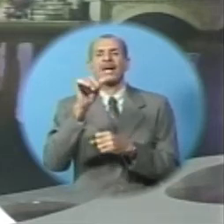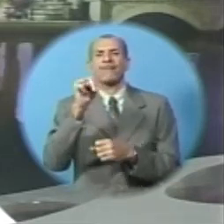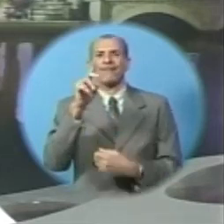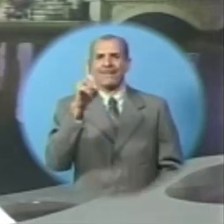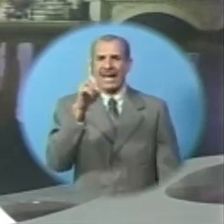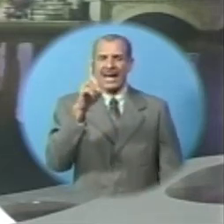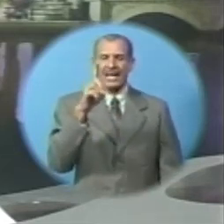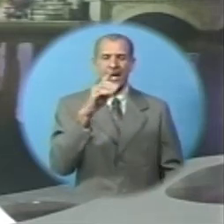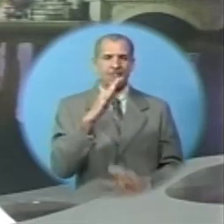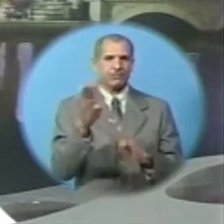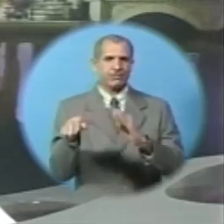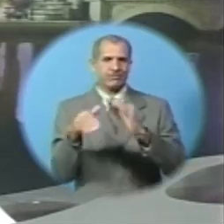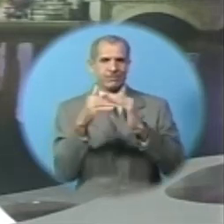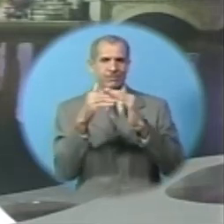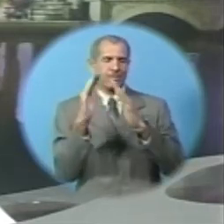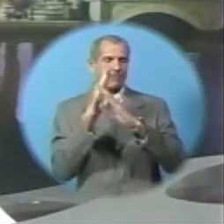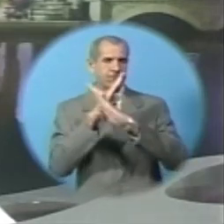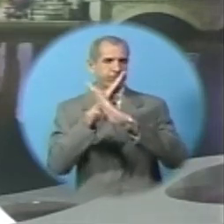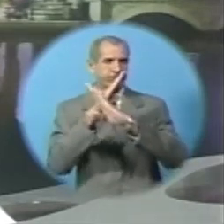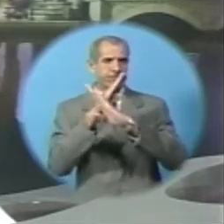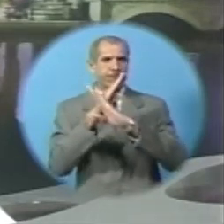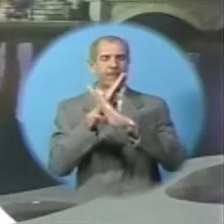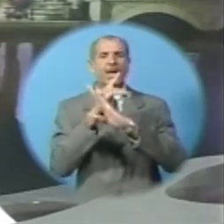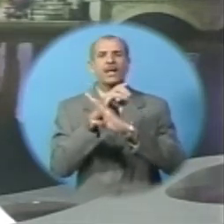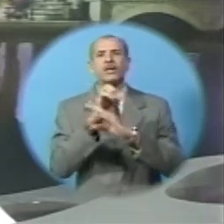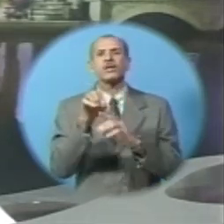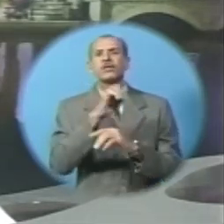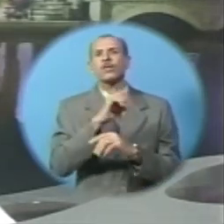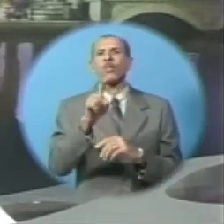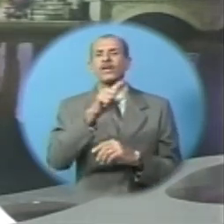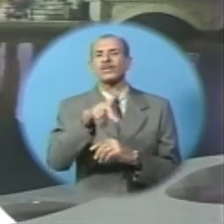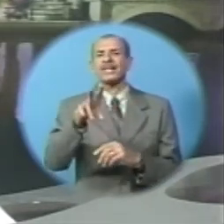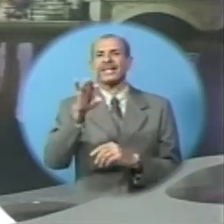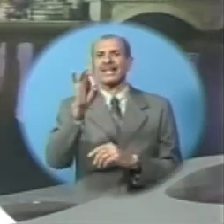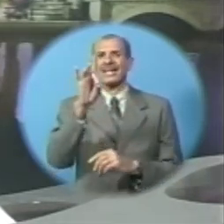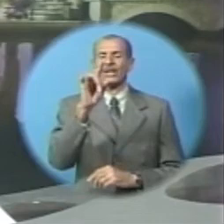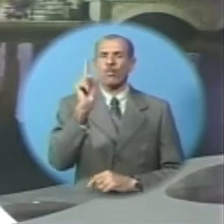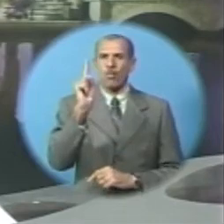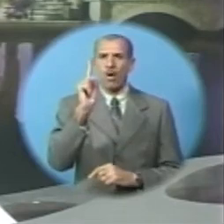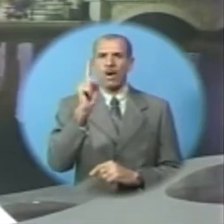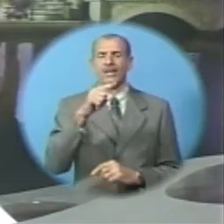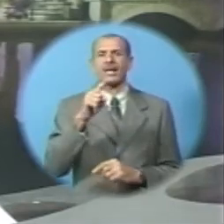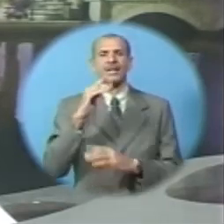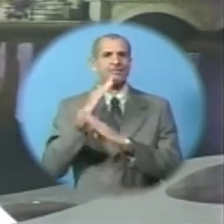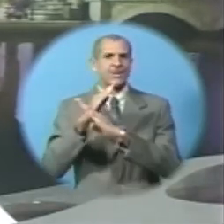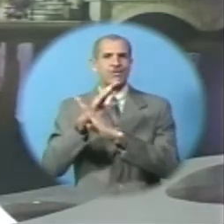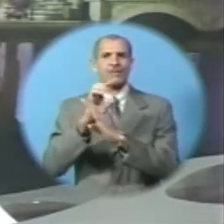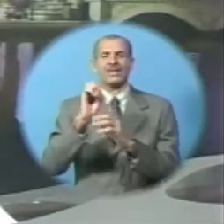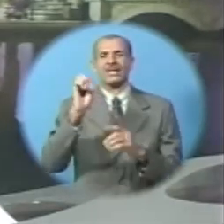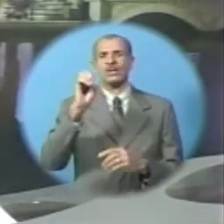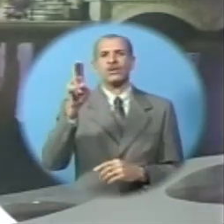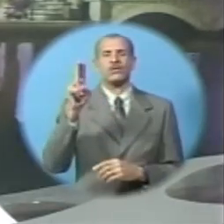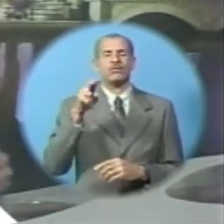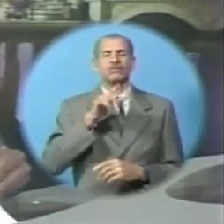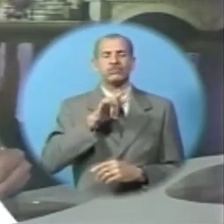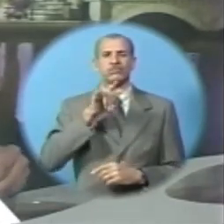operational restrictions within the European Union. A total of 181 airlines are banned from the EU